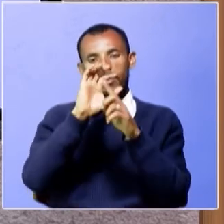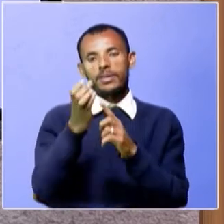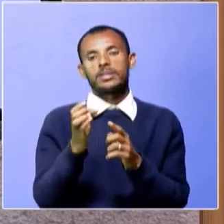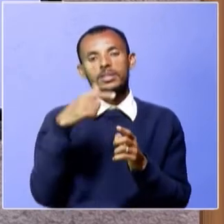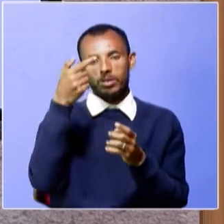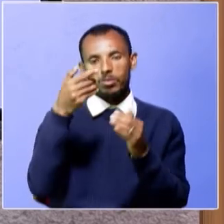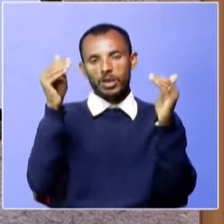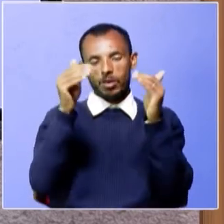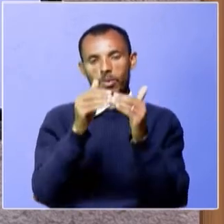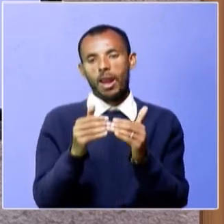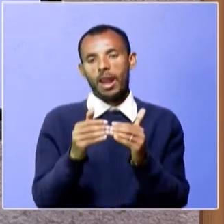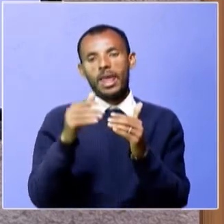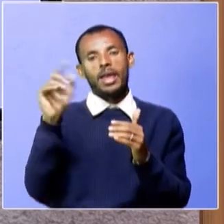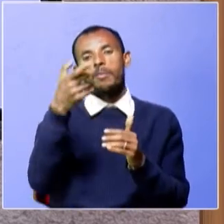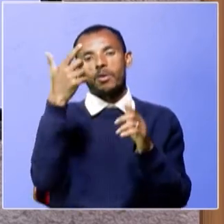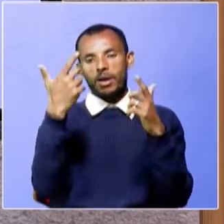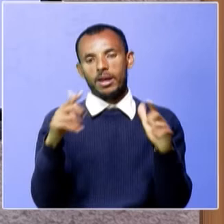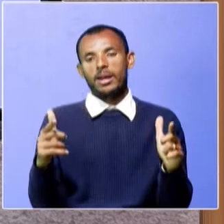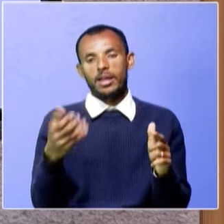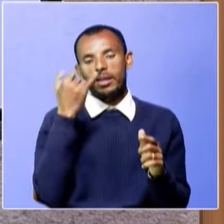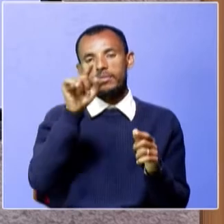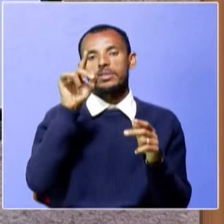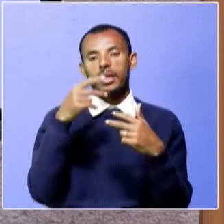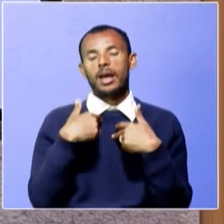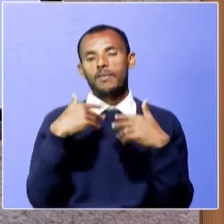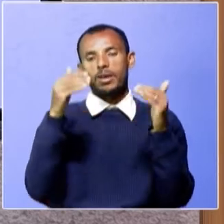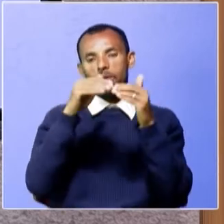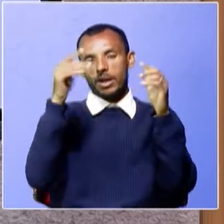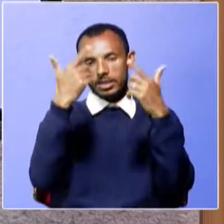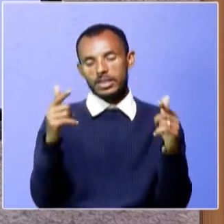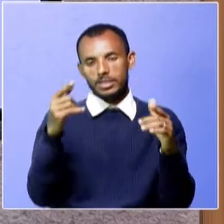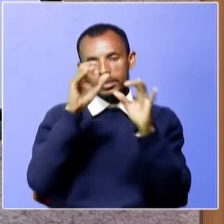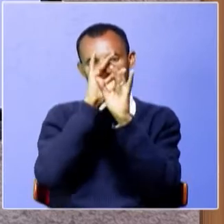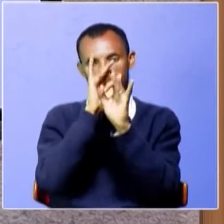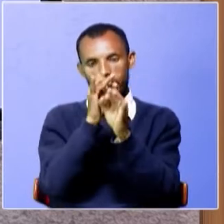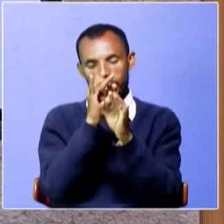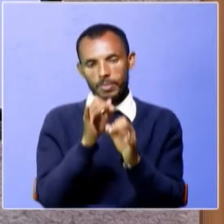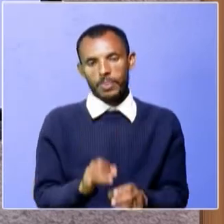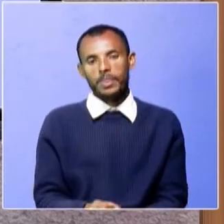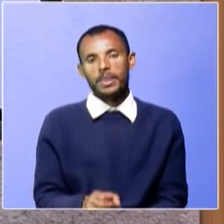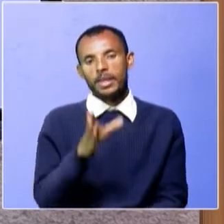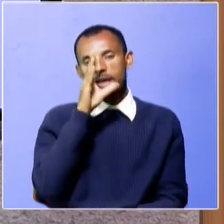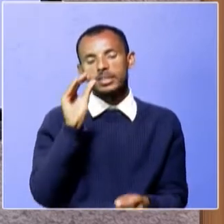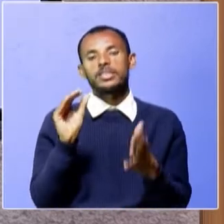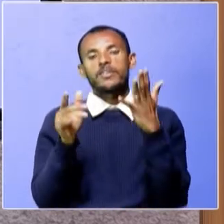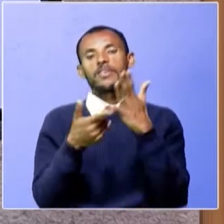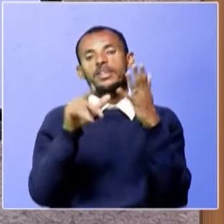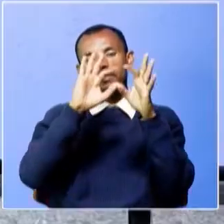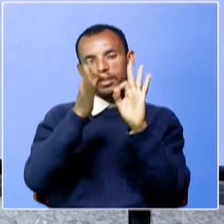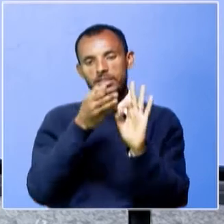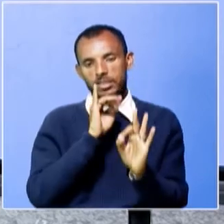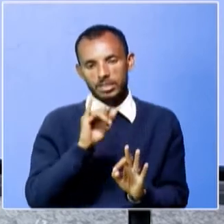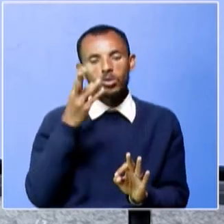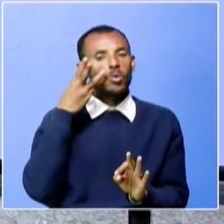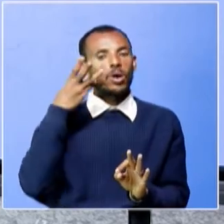be equally likely if they have equal chance in the experiment. Okay, and the fifth definition